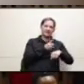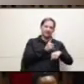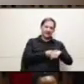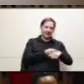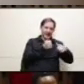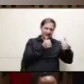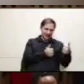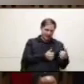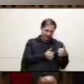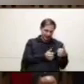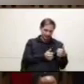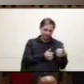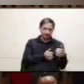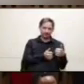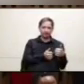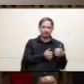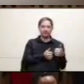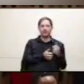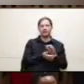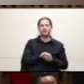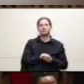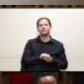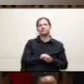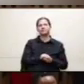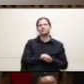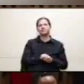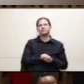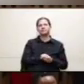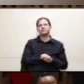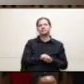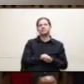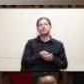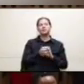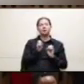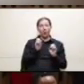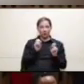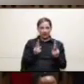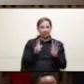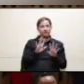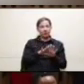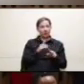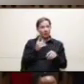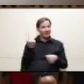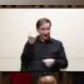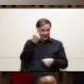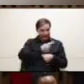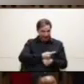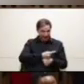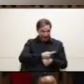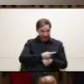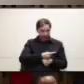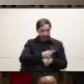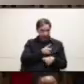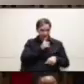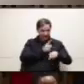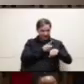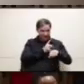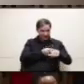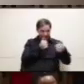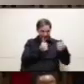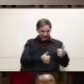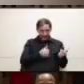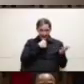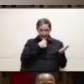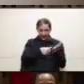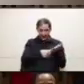hearing. It was in writing. From the day of the disciplinary hearing, the letter, from the time you